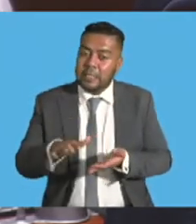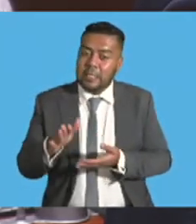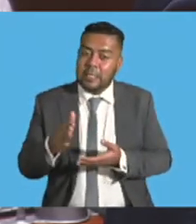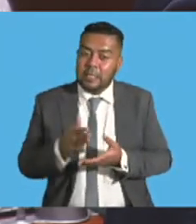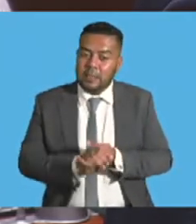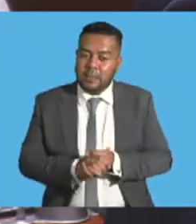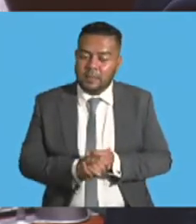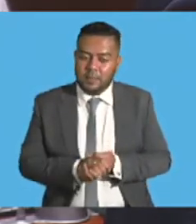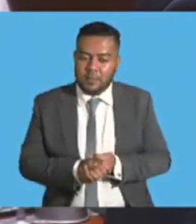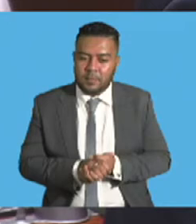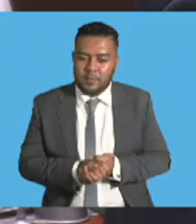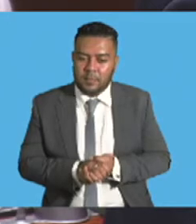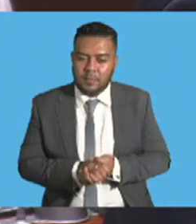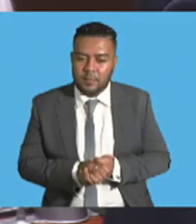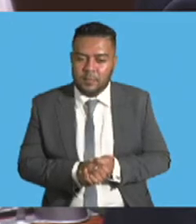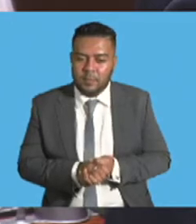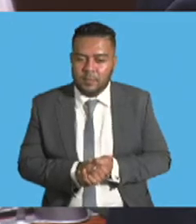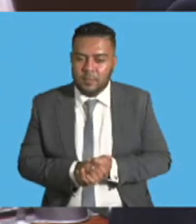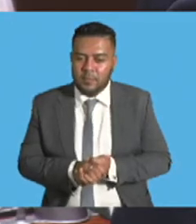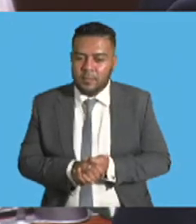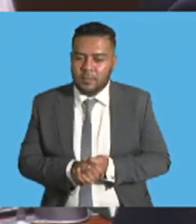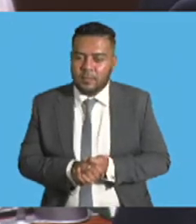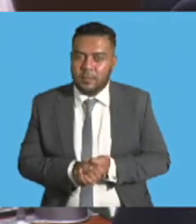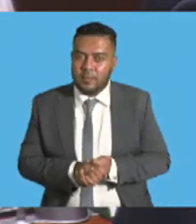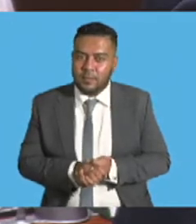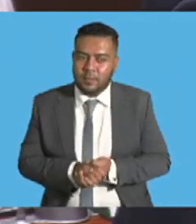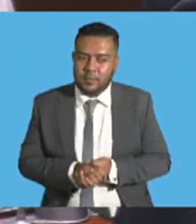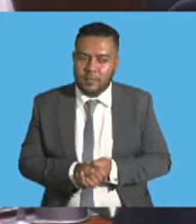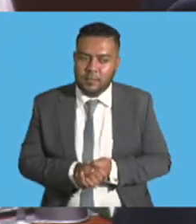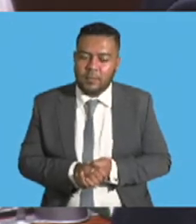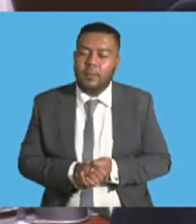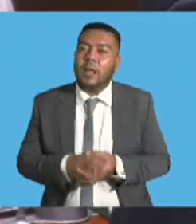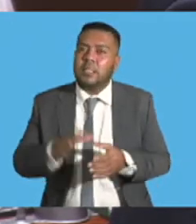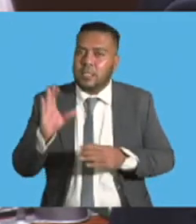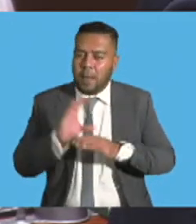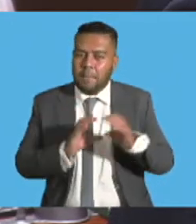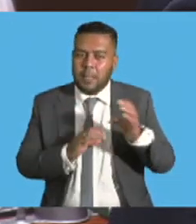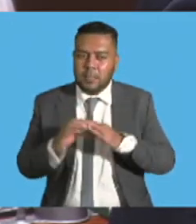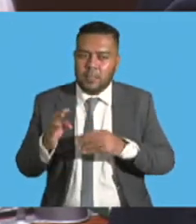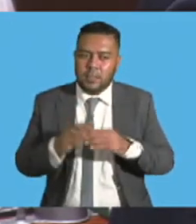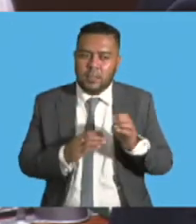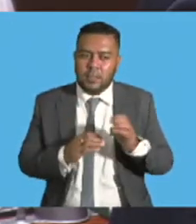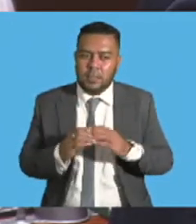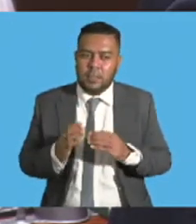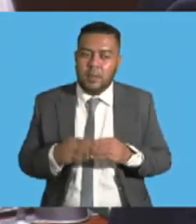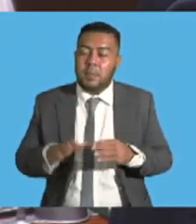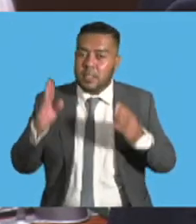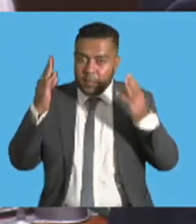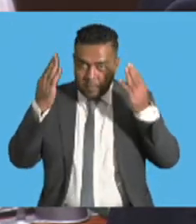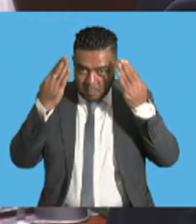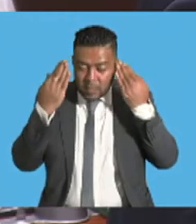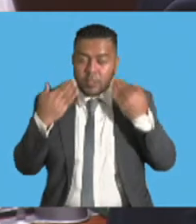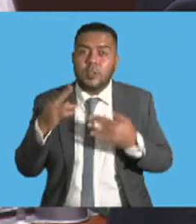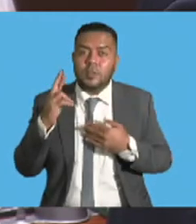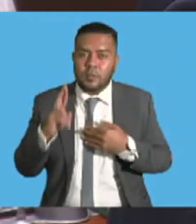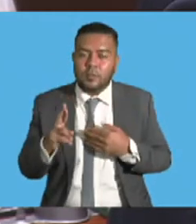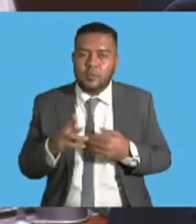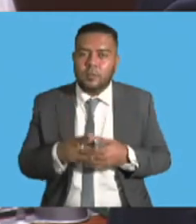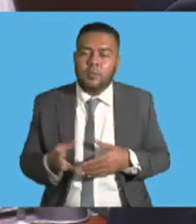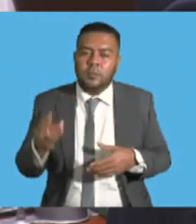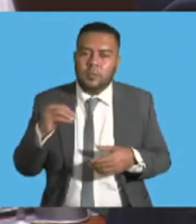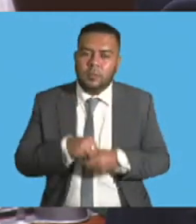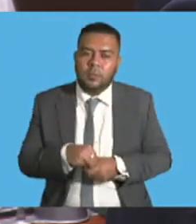natural resources management programs, as well as capacity building. Mr. Speaker, sir, imagine the impetus that